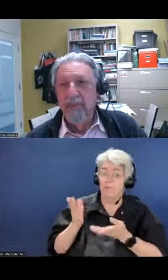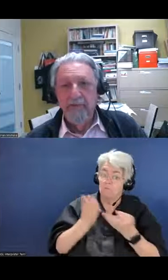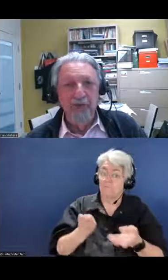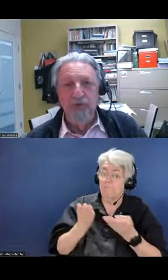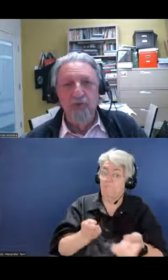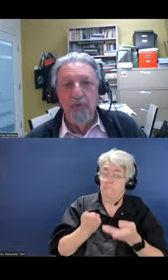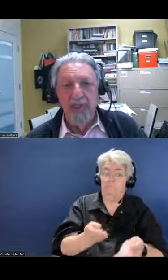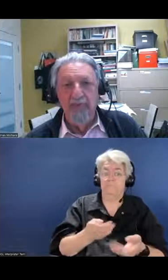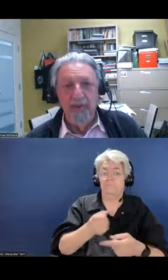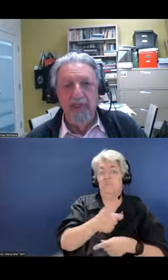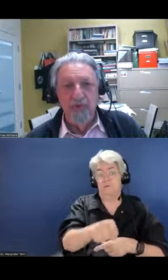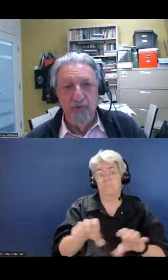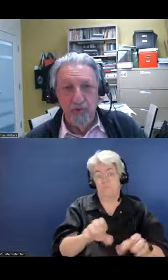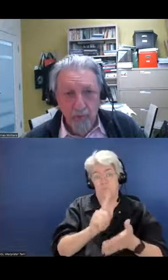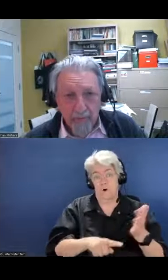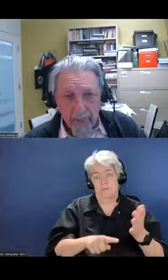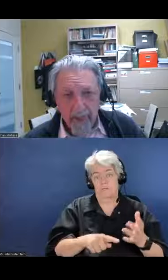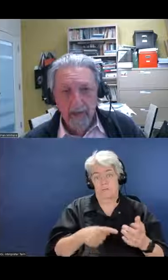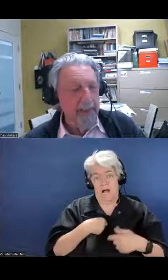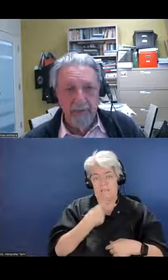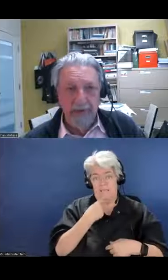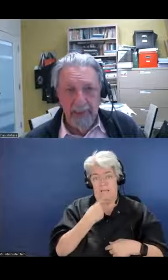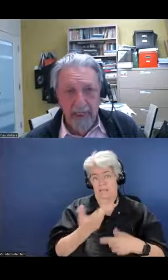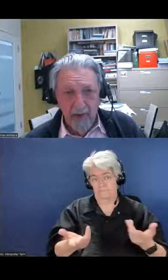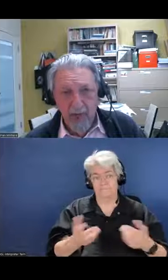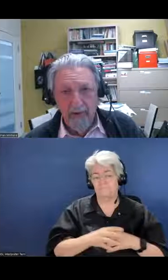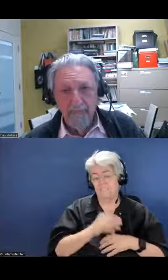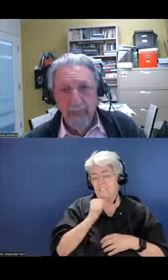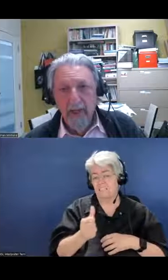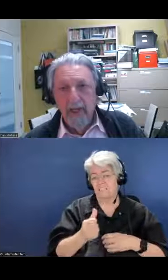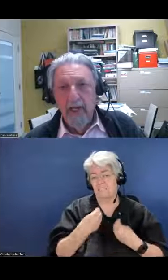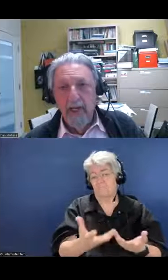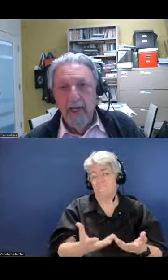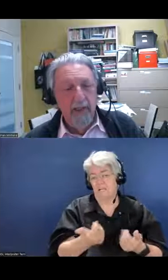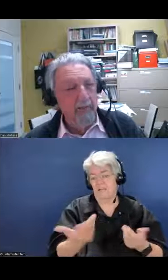that they should do what they think they should do. Doesn't lead anywhere.